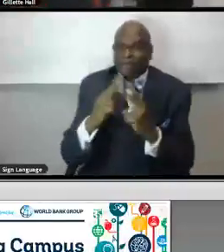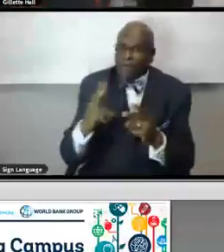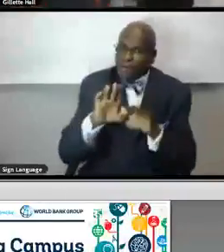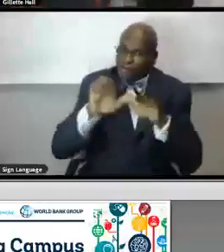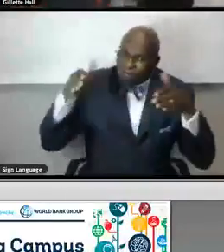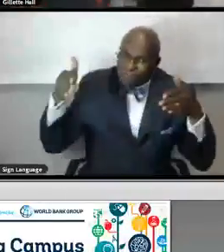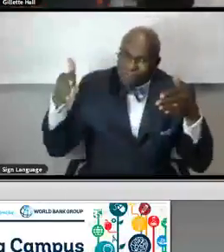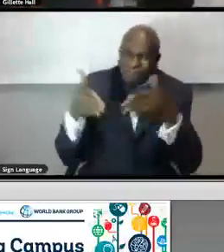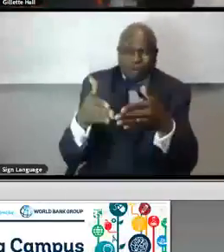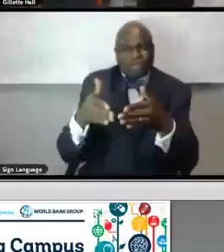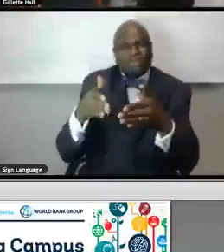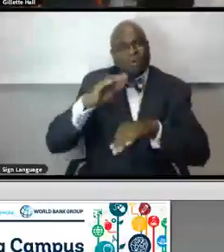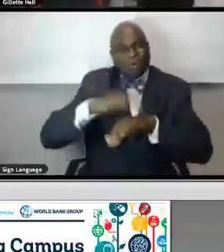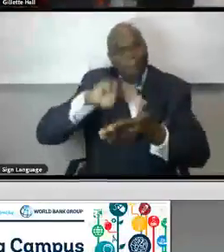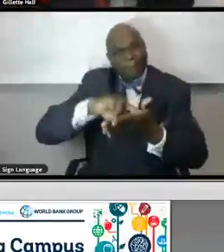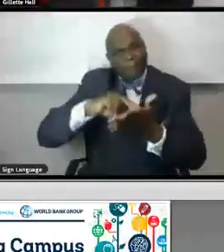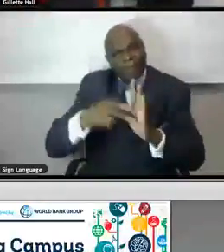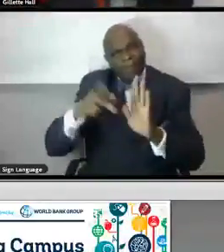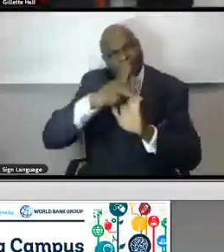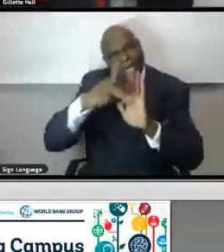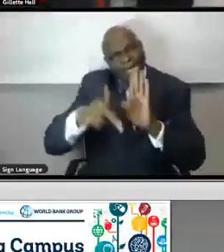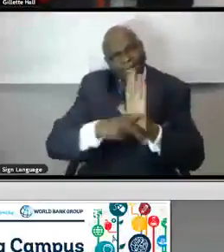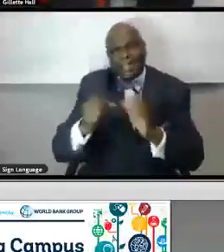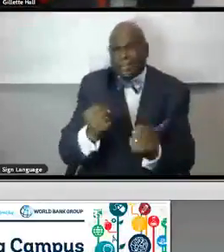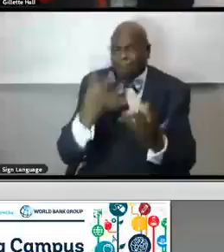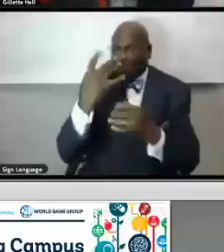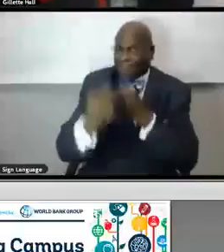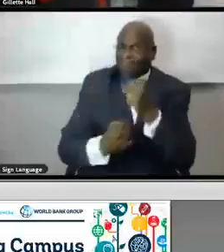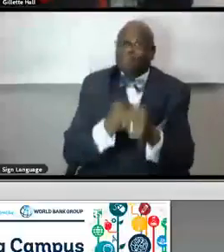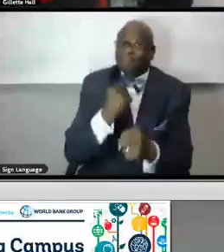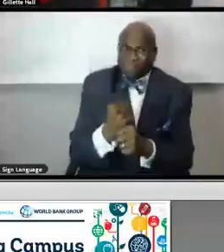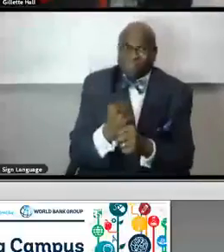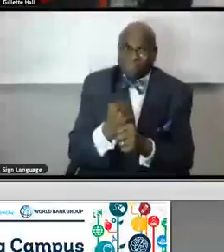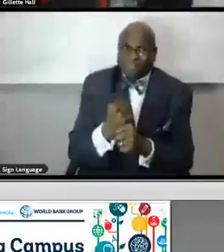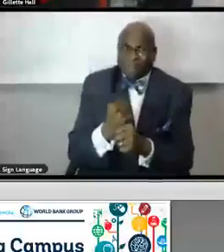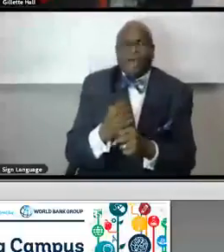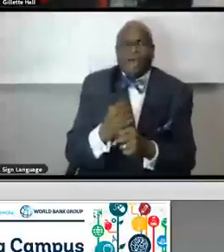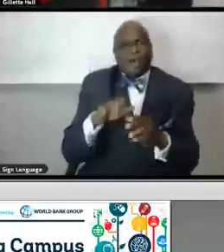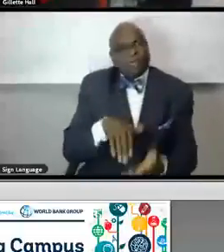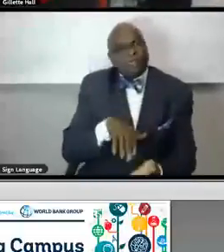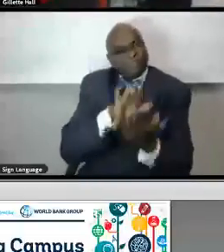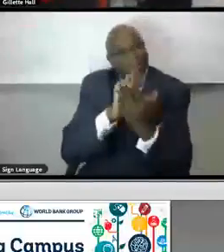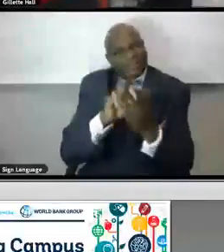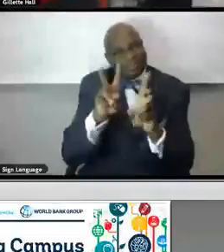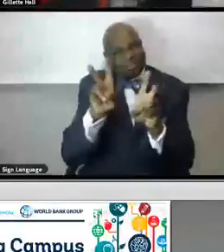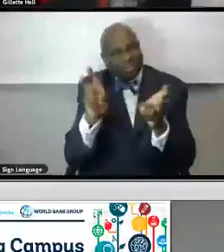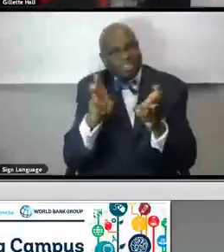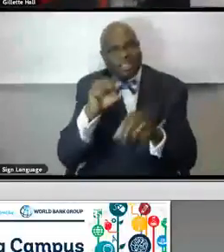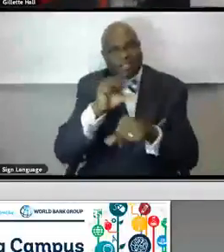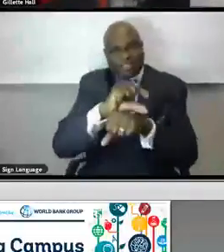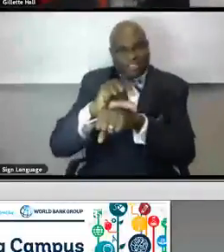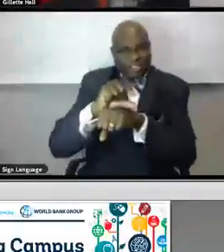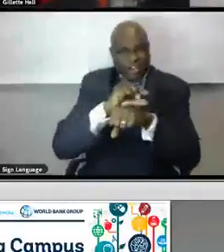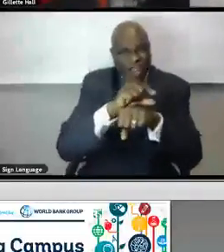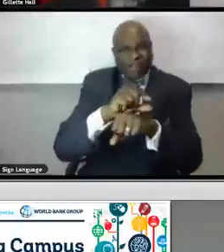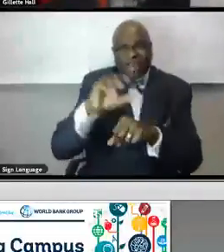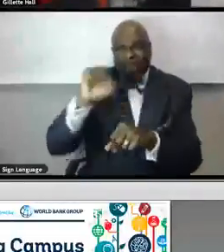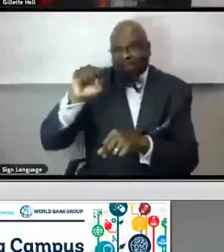deliberate policy over very many years of addressing this issue of geographic and